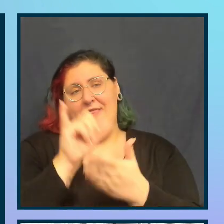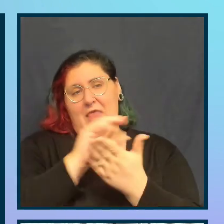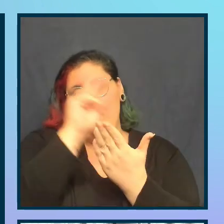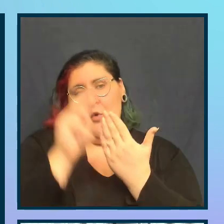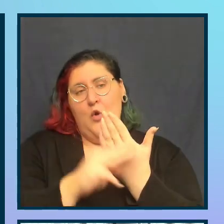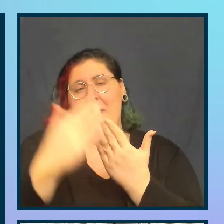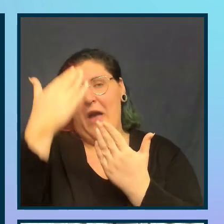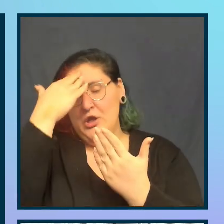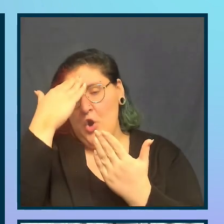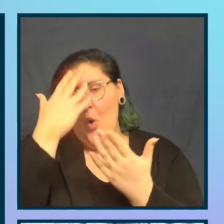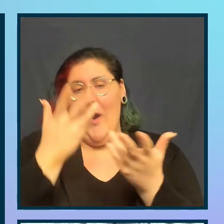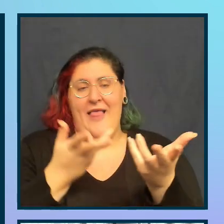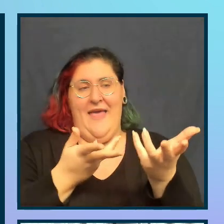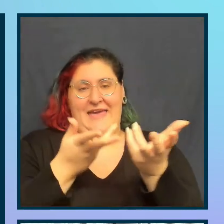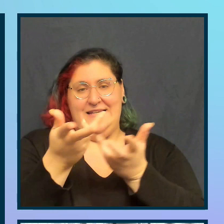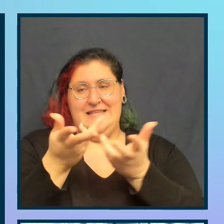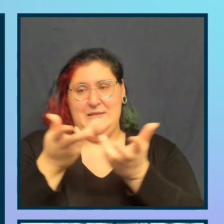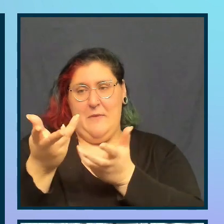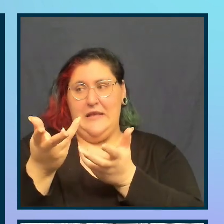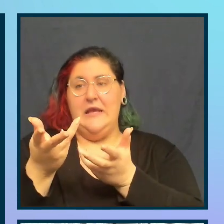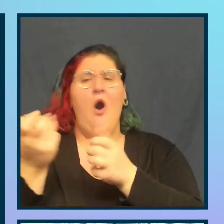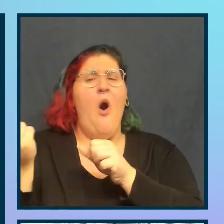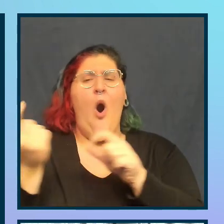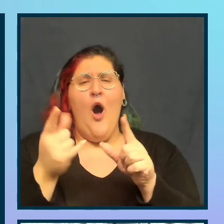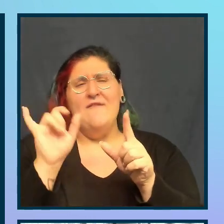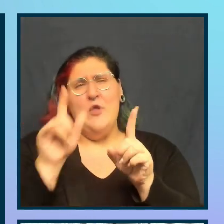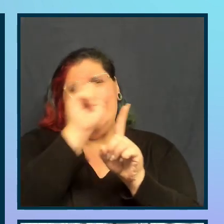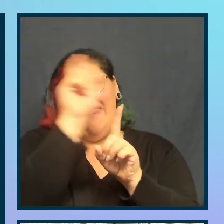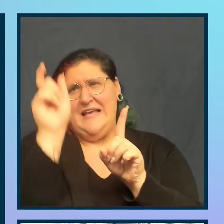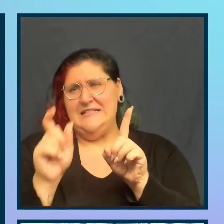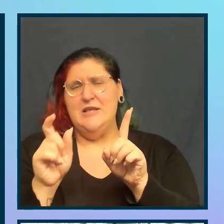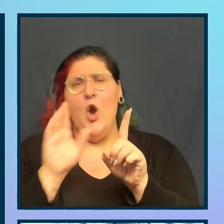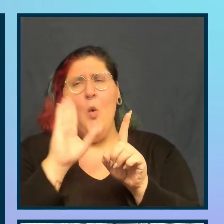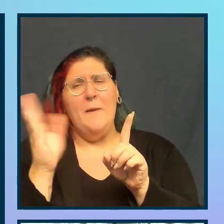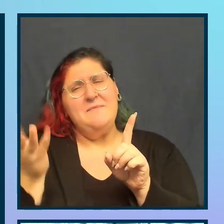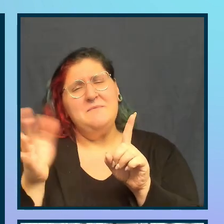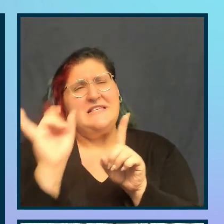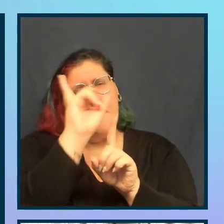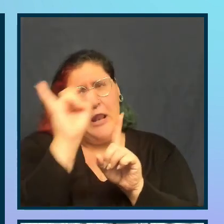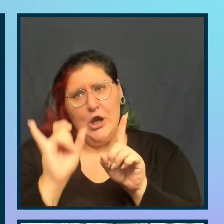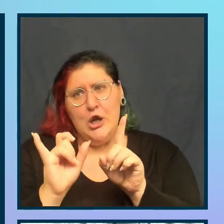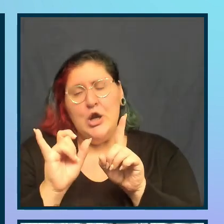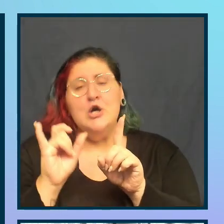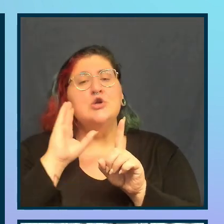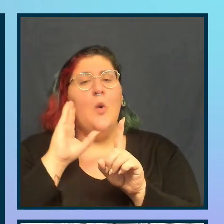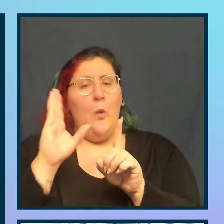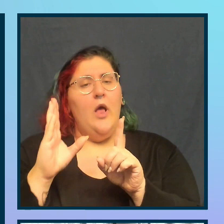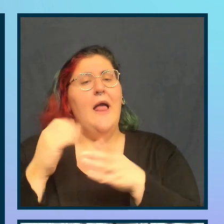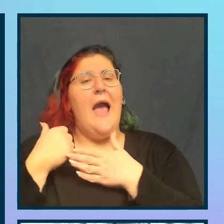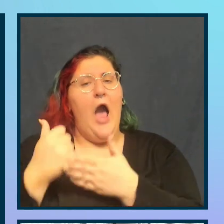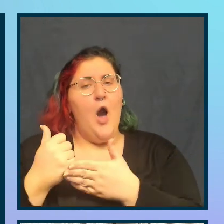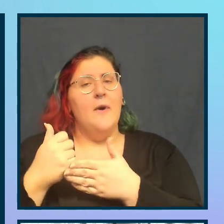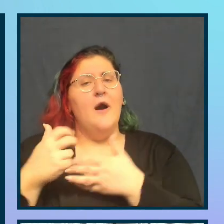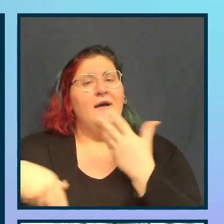there is likely to fix accessibility issues with some of the others. So for group one, I'm going to select the second element. For group